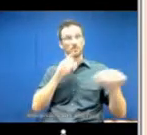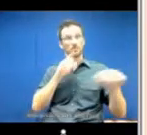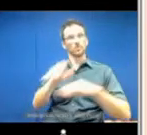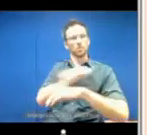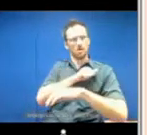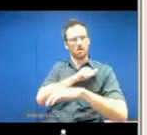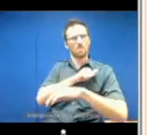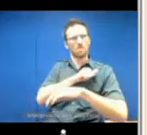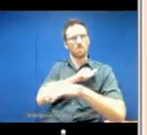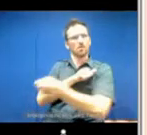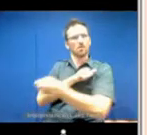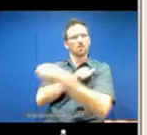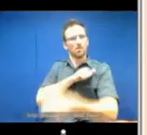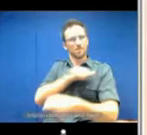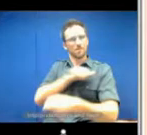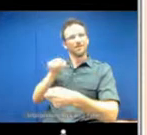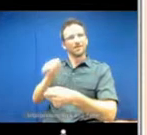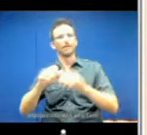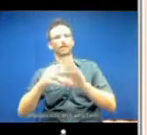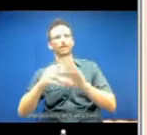a better way to say